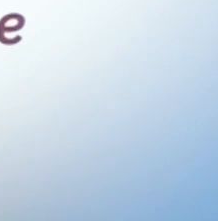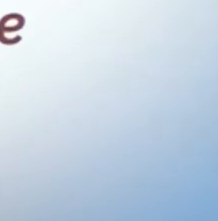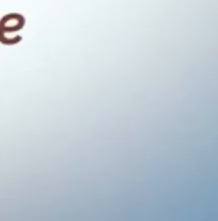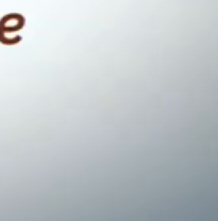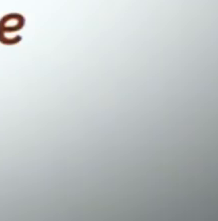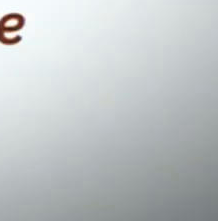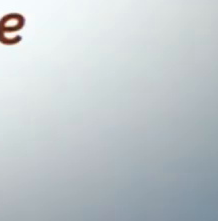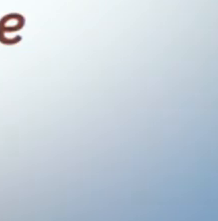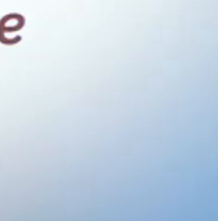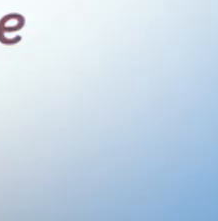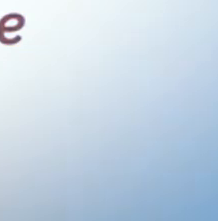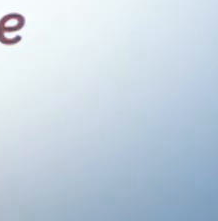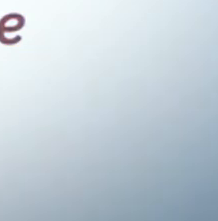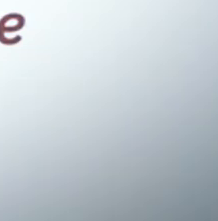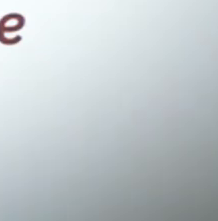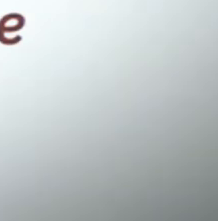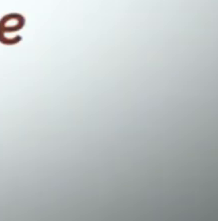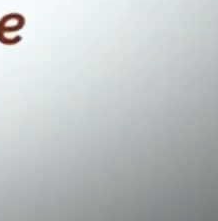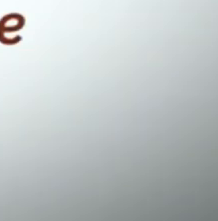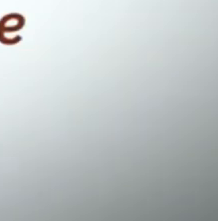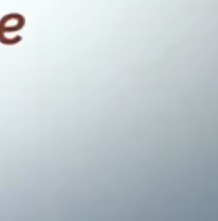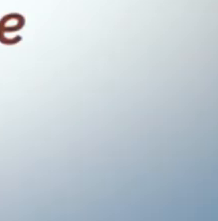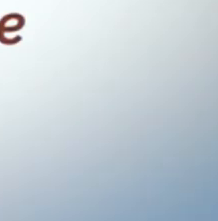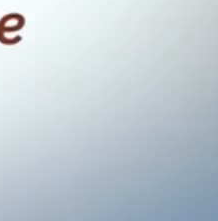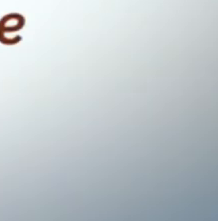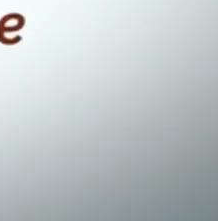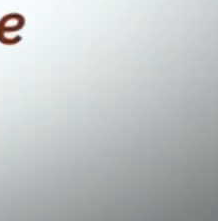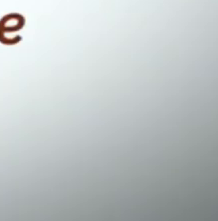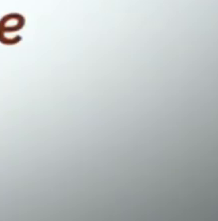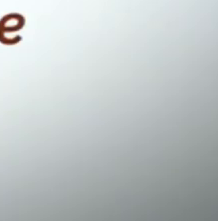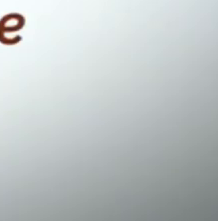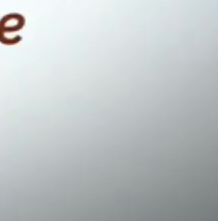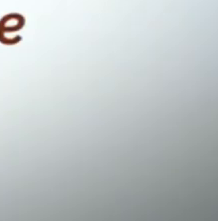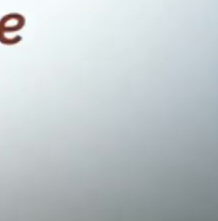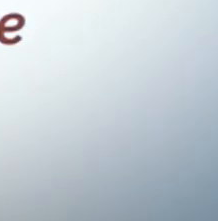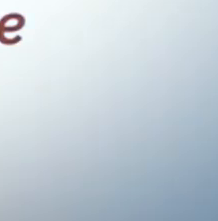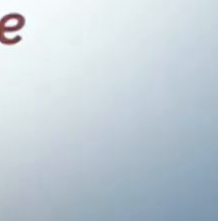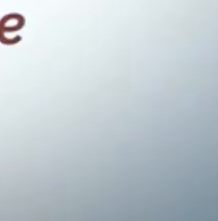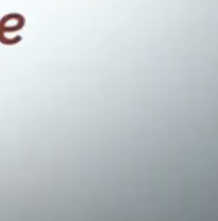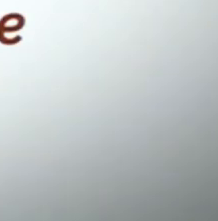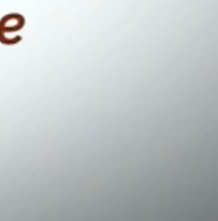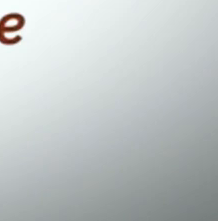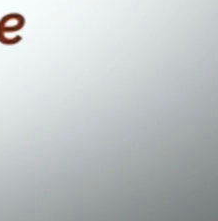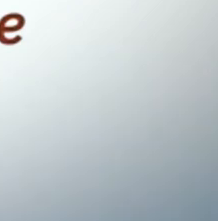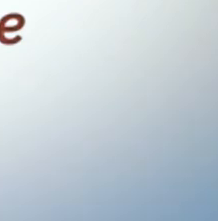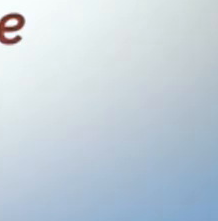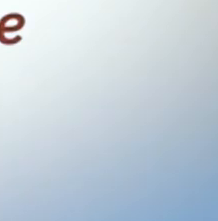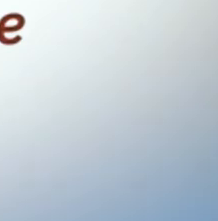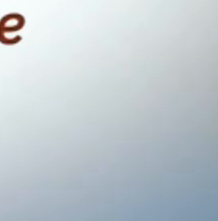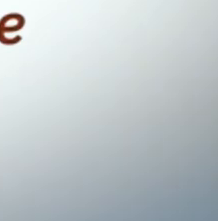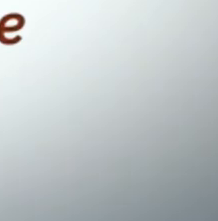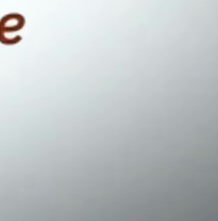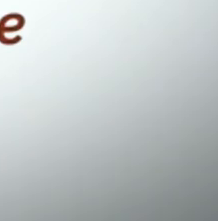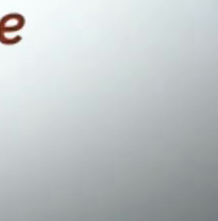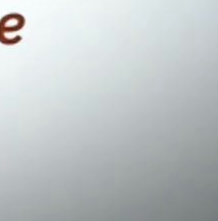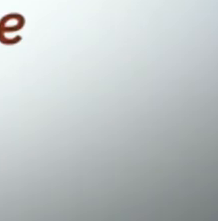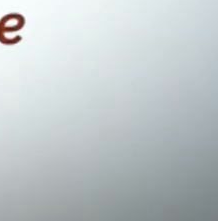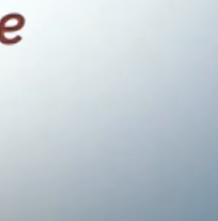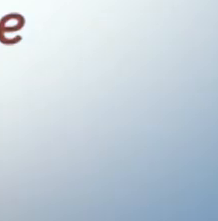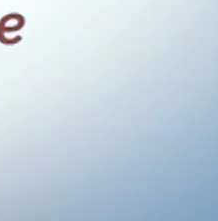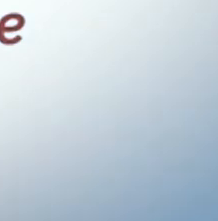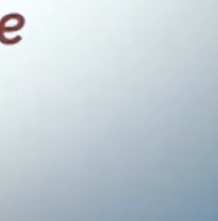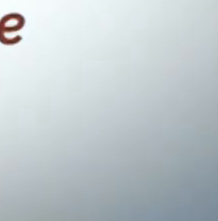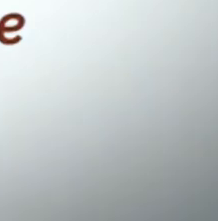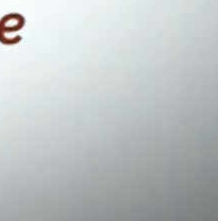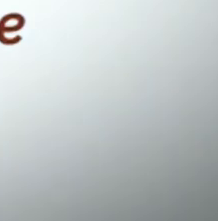the nation prospers, you too will prosper. If it says a krono and omayano di ya, monsu mubedi. If there is peace in the nation, you too, you